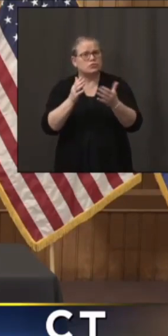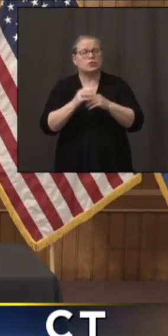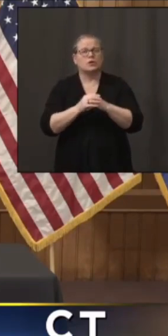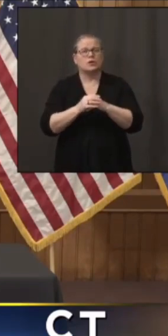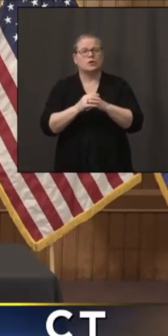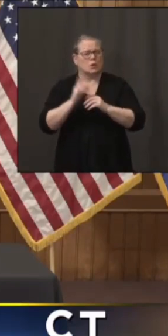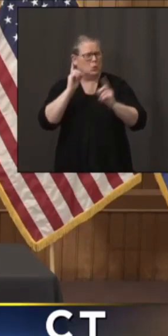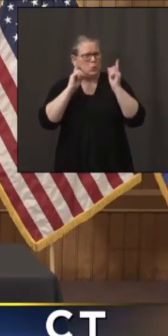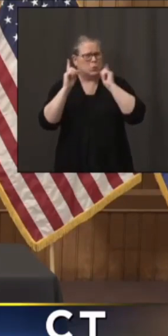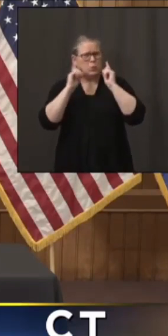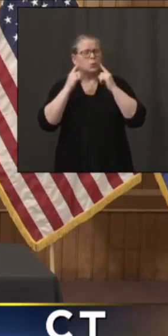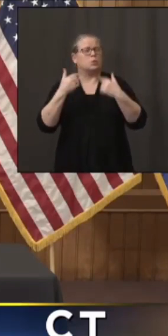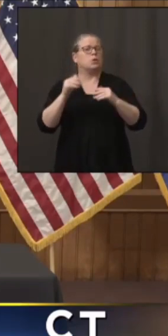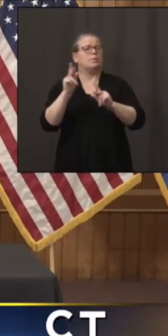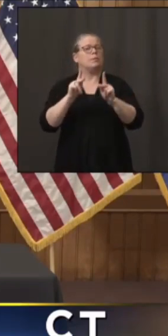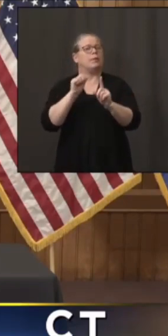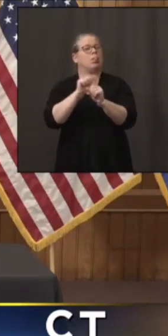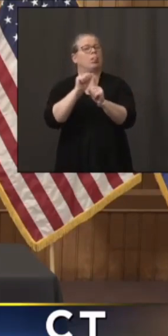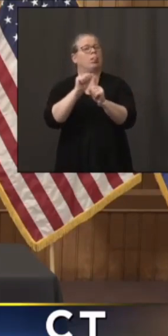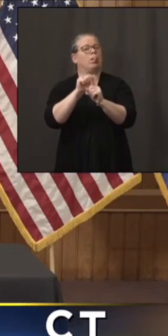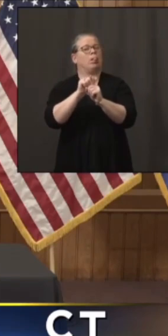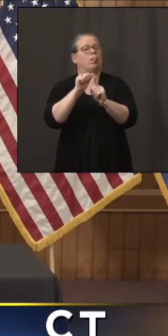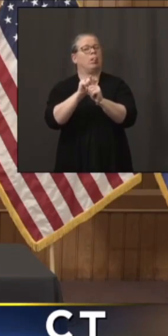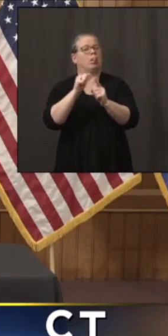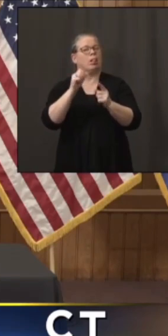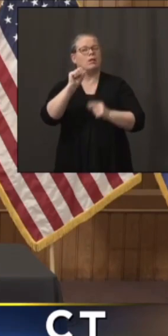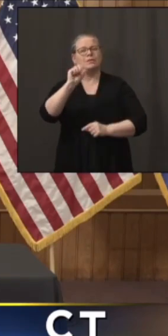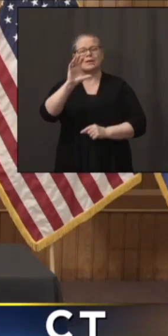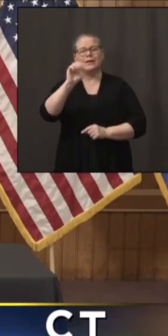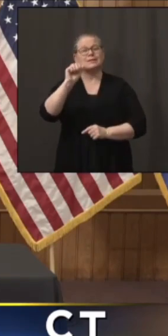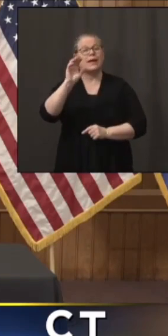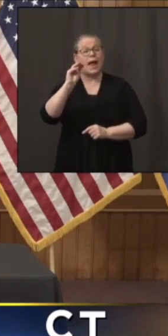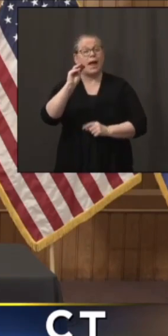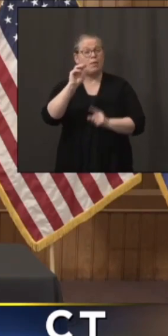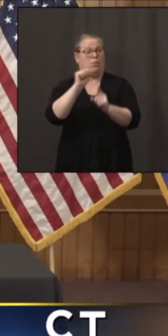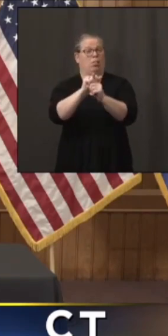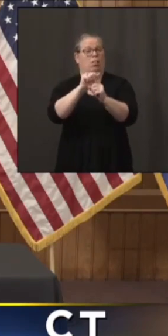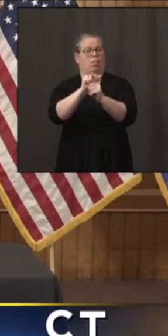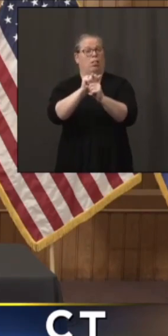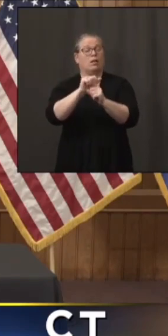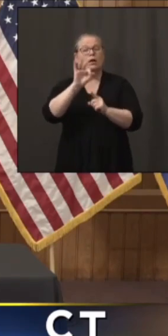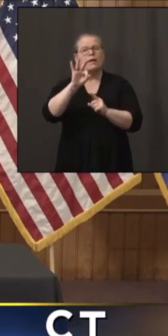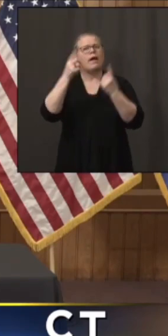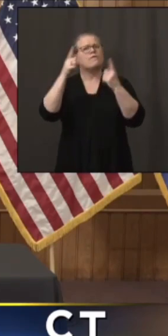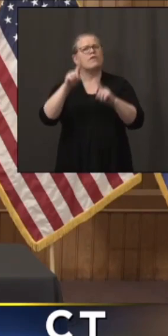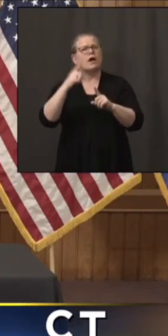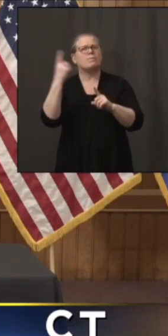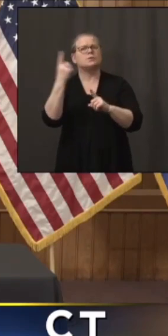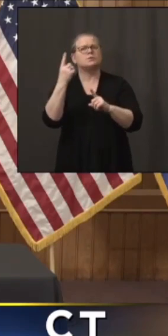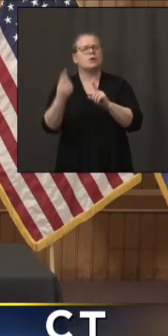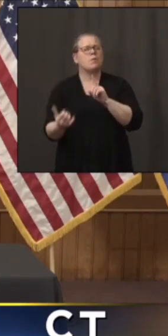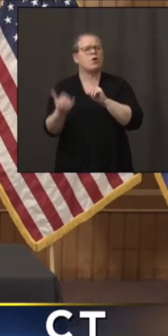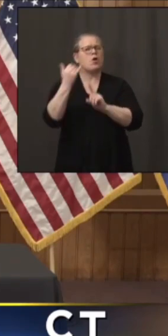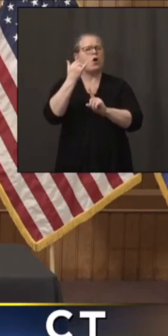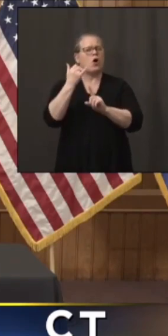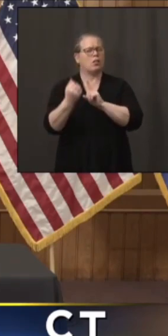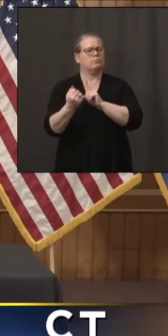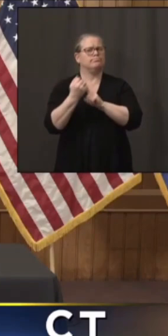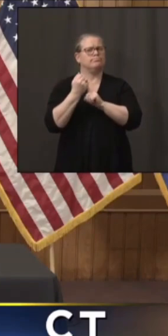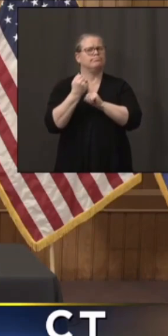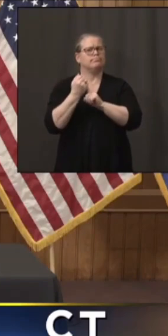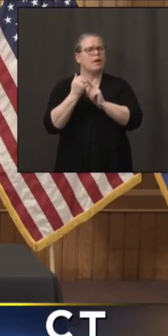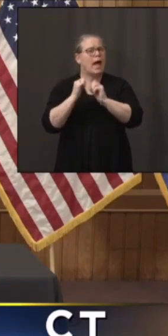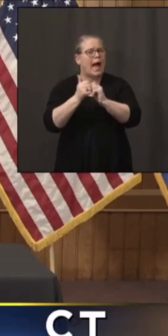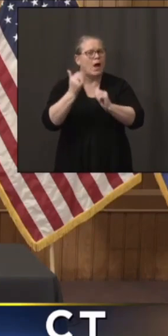scammers. So if someone is being contacted, how will they know? What's the best information for them